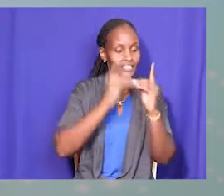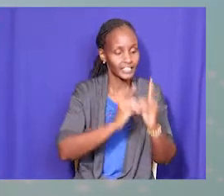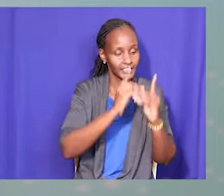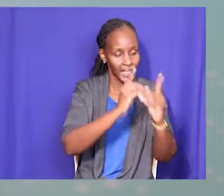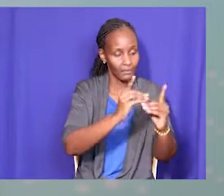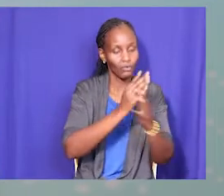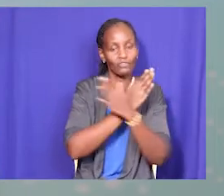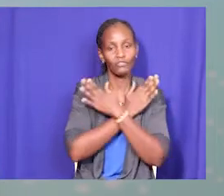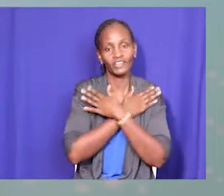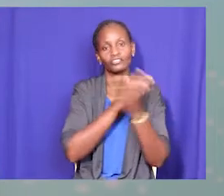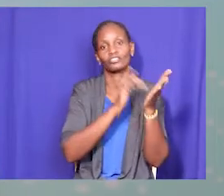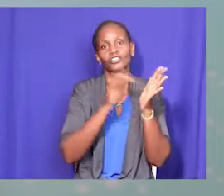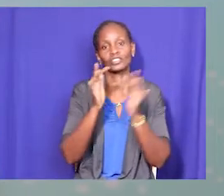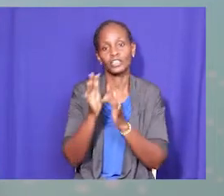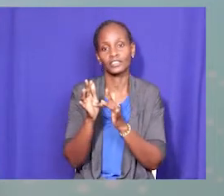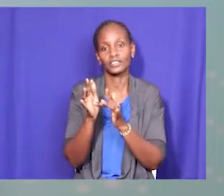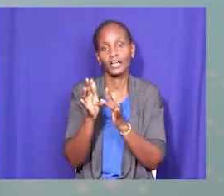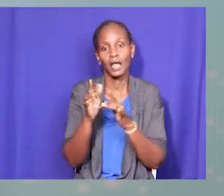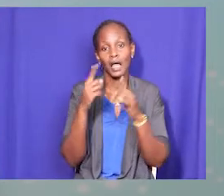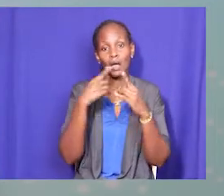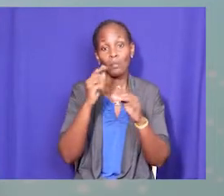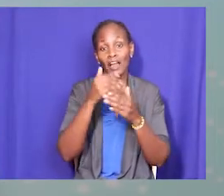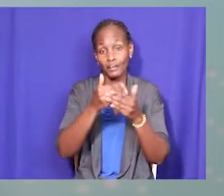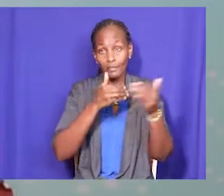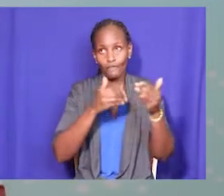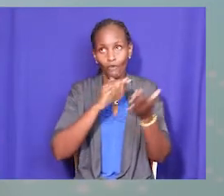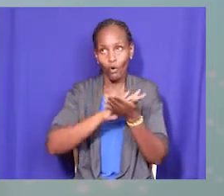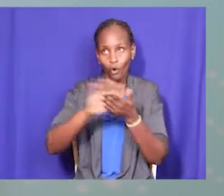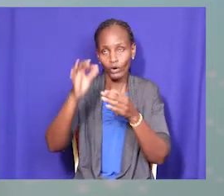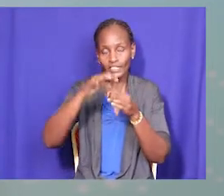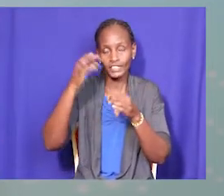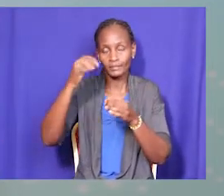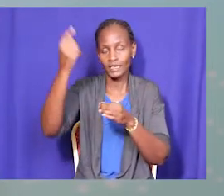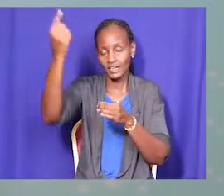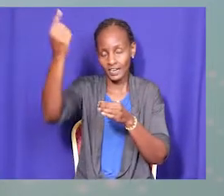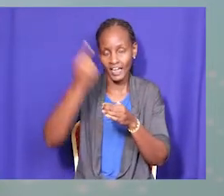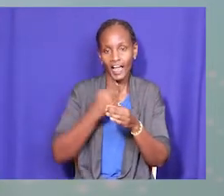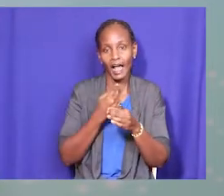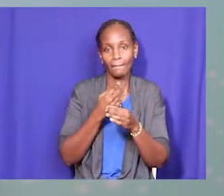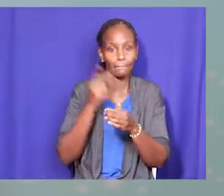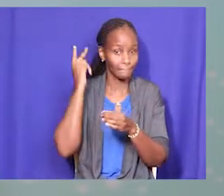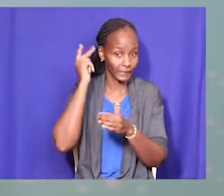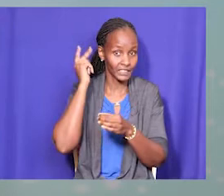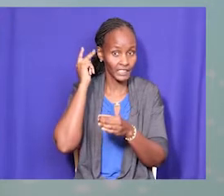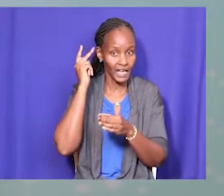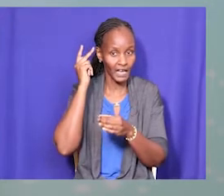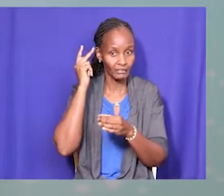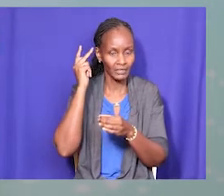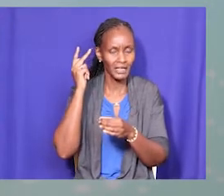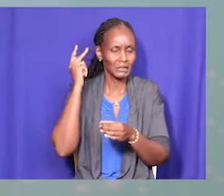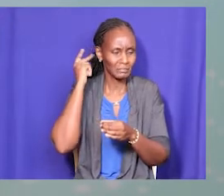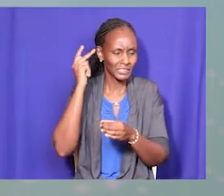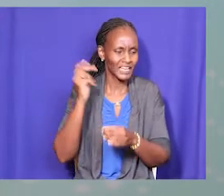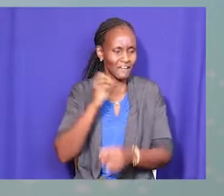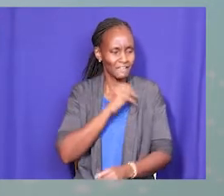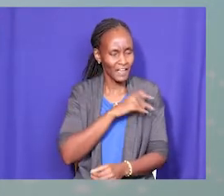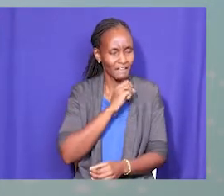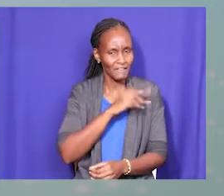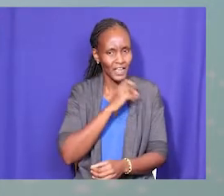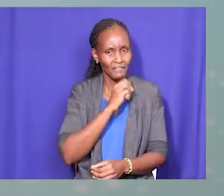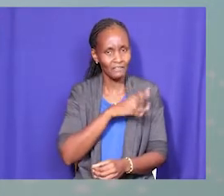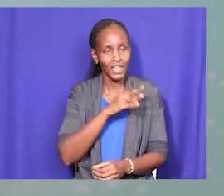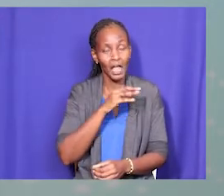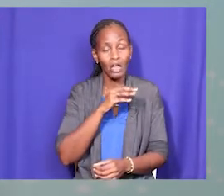of Jesus. But before the Holy Spirit came before him, he was afraid even to tell people